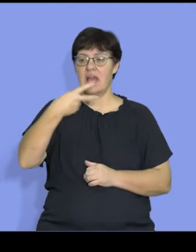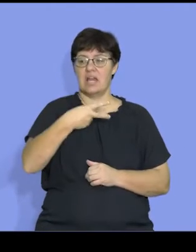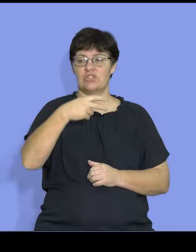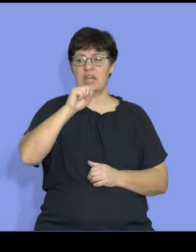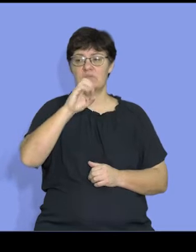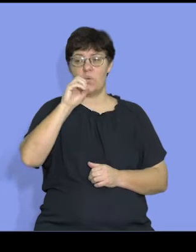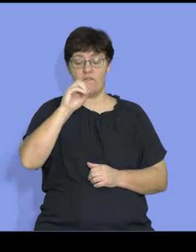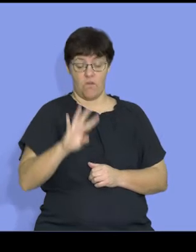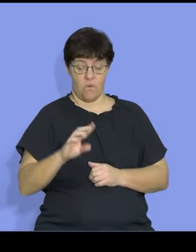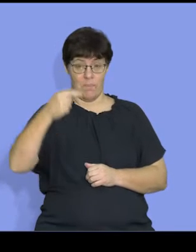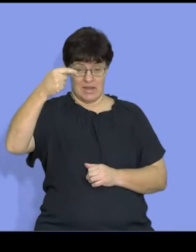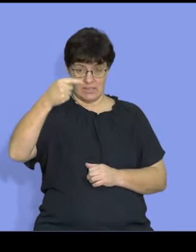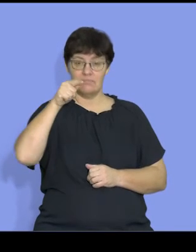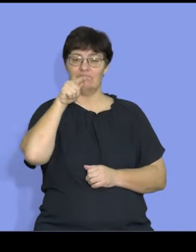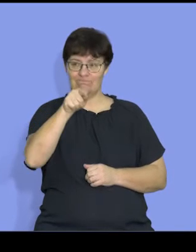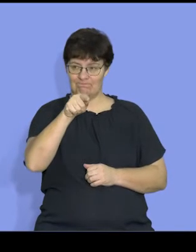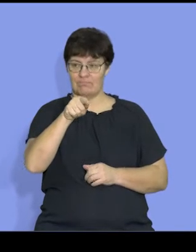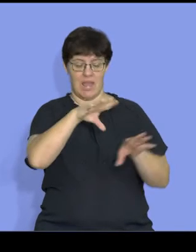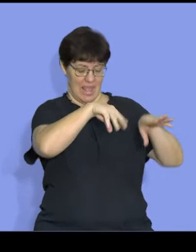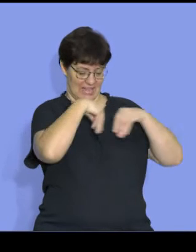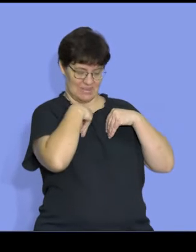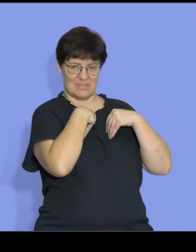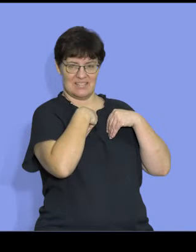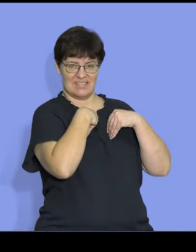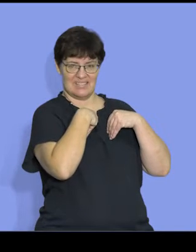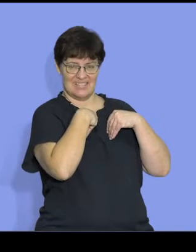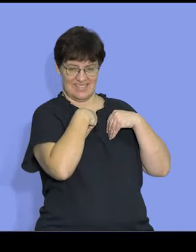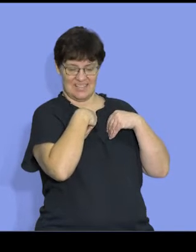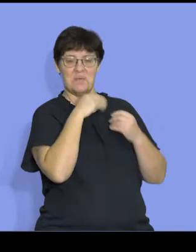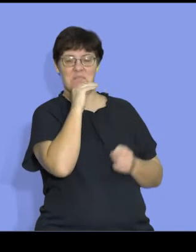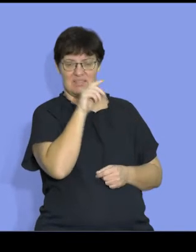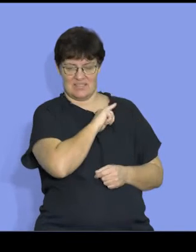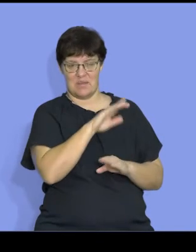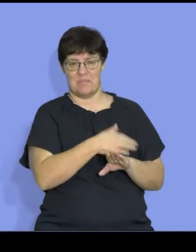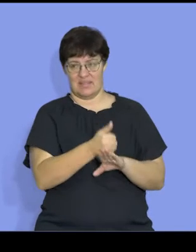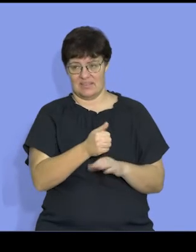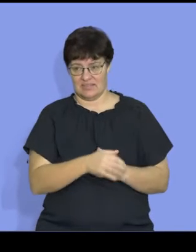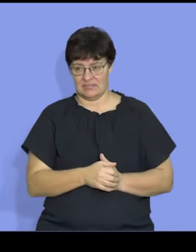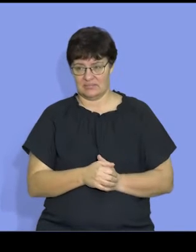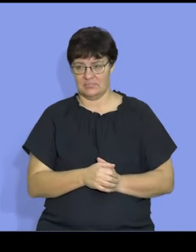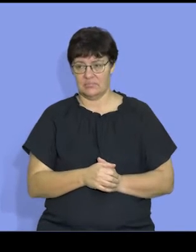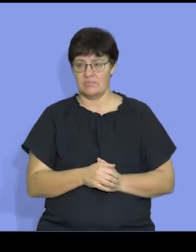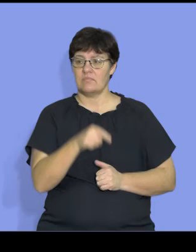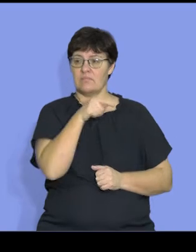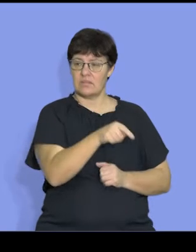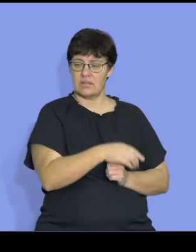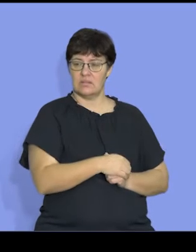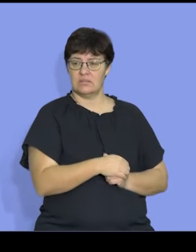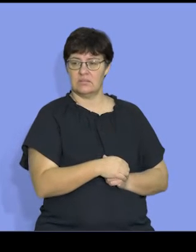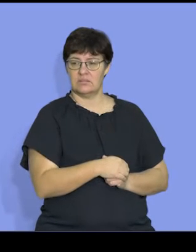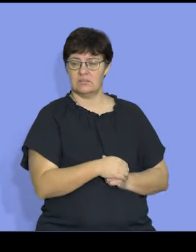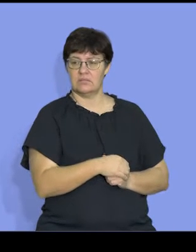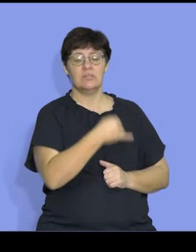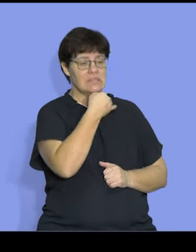ion is a proton acceptor in the reverse reaction, hence it's a base, right? So the hydrogen sulfate is also still